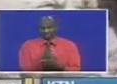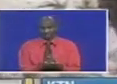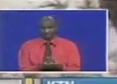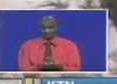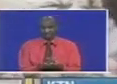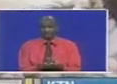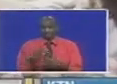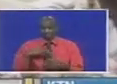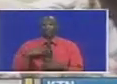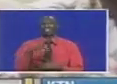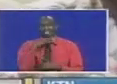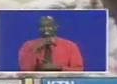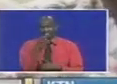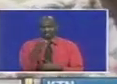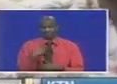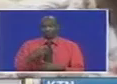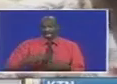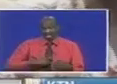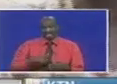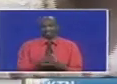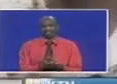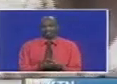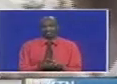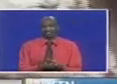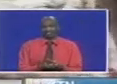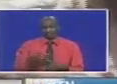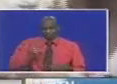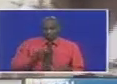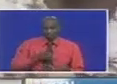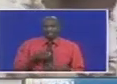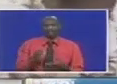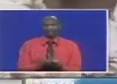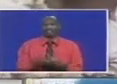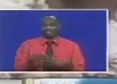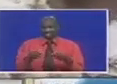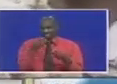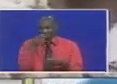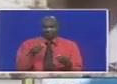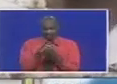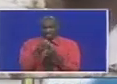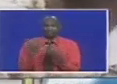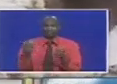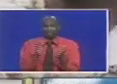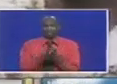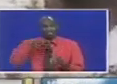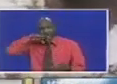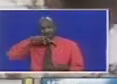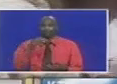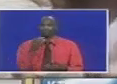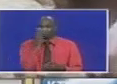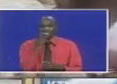where people are dying of hunger. Women are feeding their children on dog meat, and the situation is